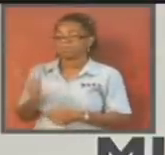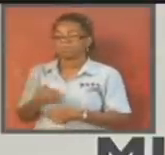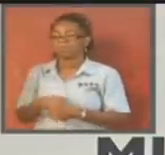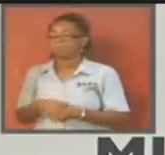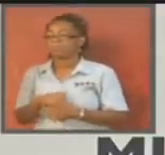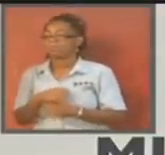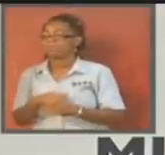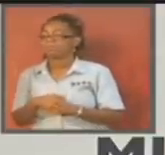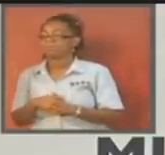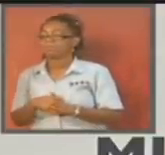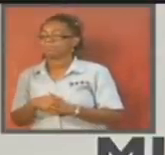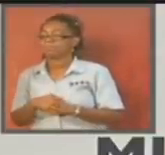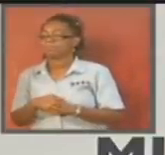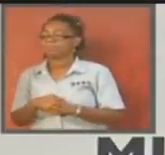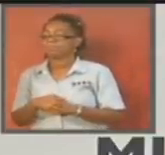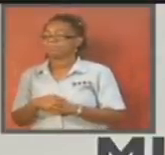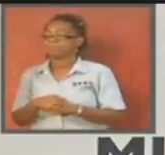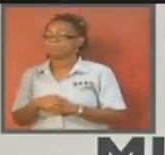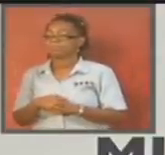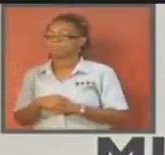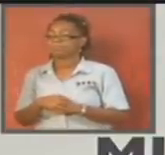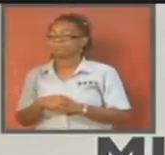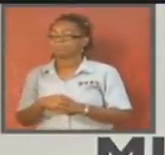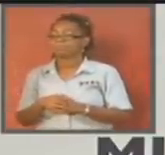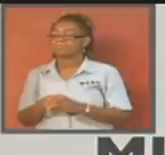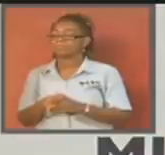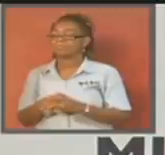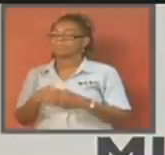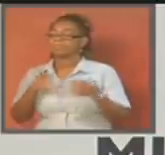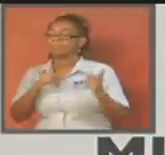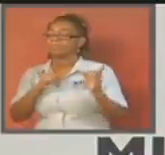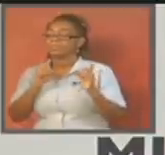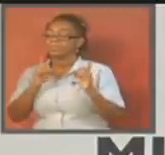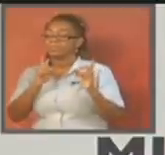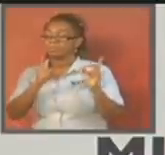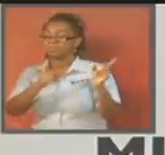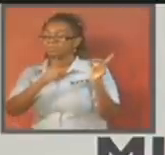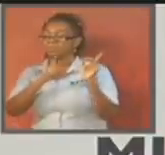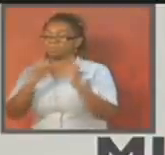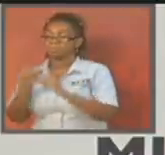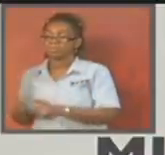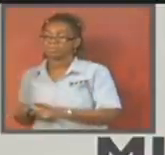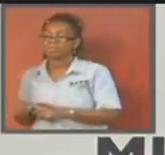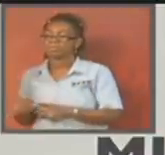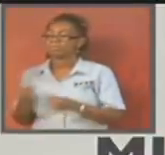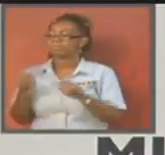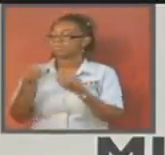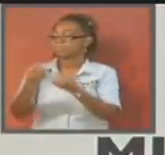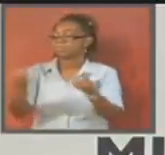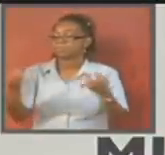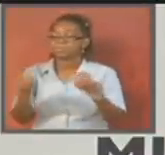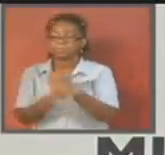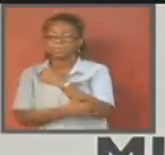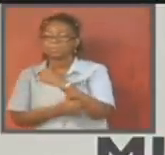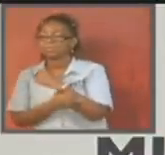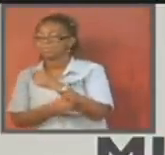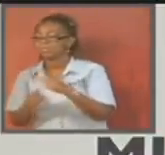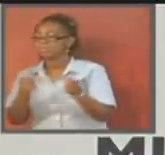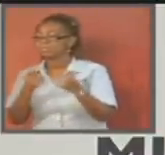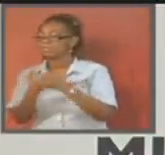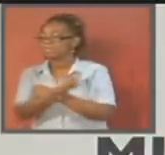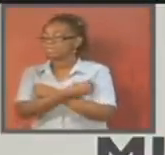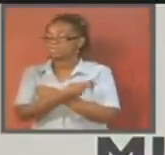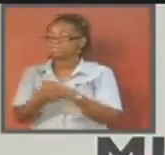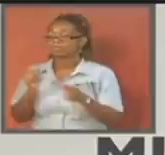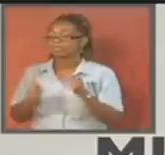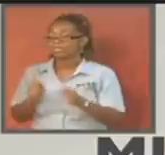I believe there have been donations of multiple vaccines from different countries, as you all have known, over the last couple of weeks